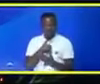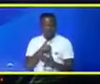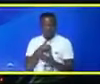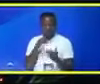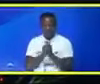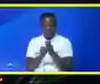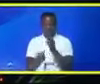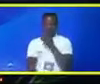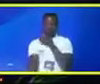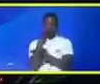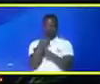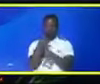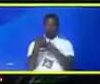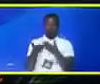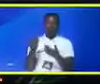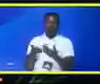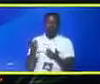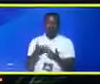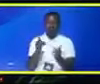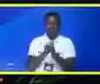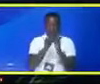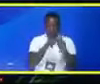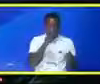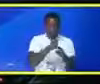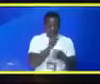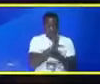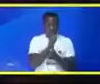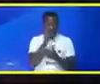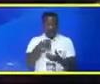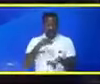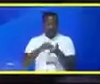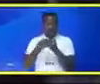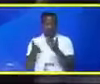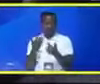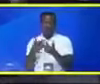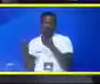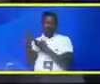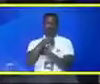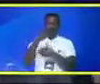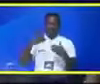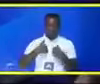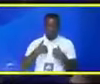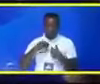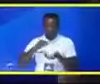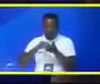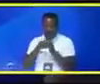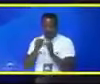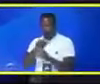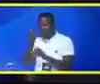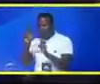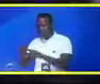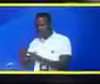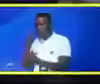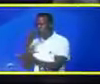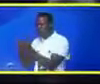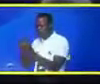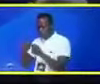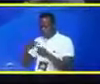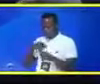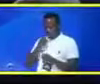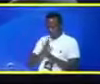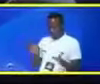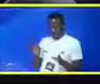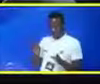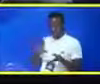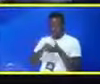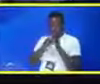defeated ones. That is the language of a man who has no light. It is good for others except me. That is the language of a